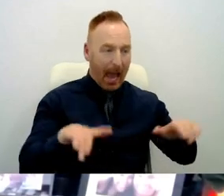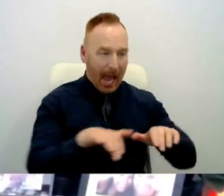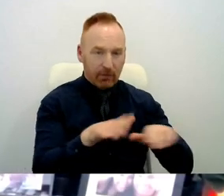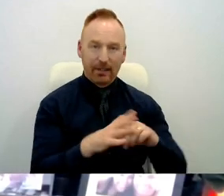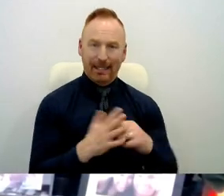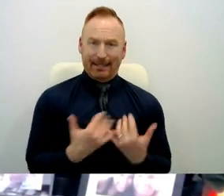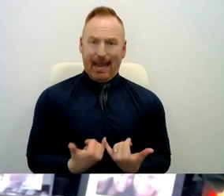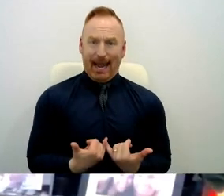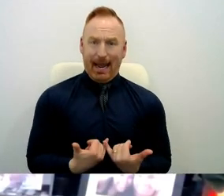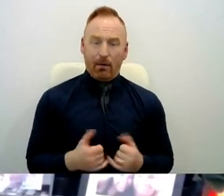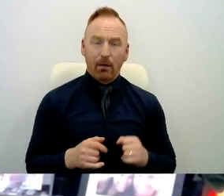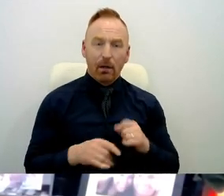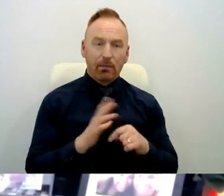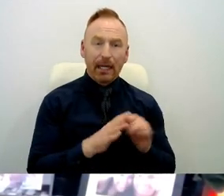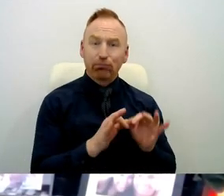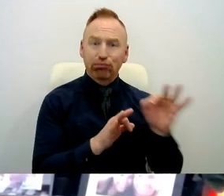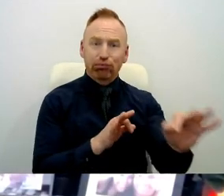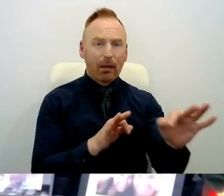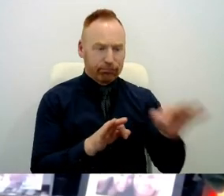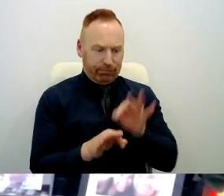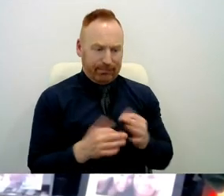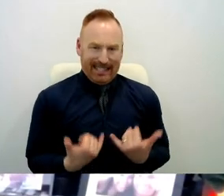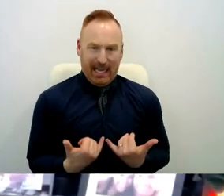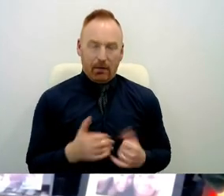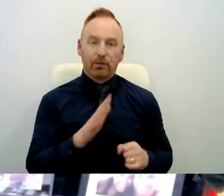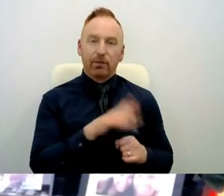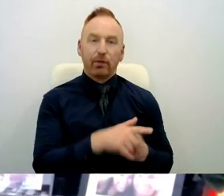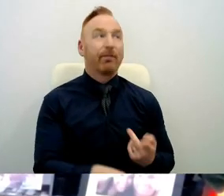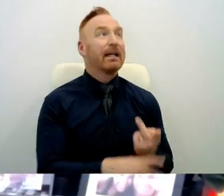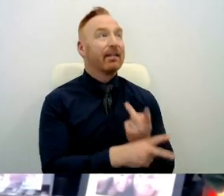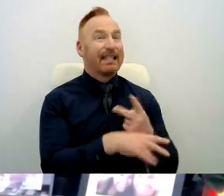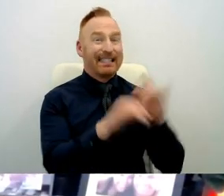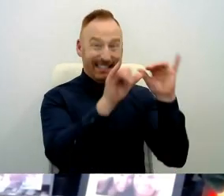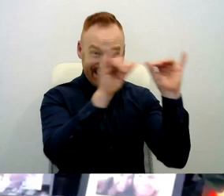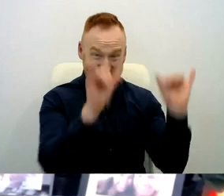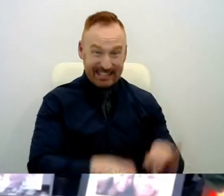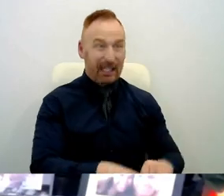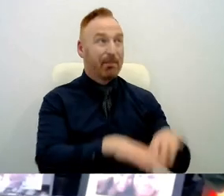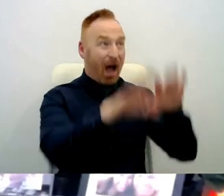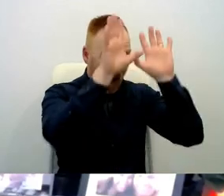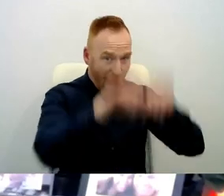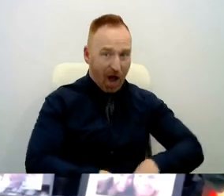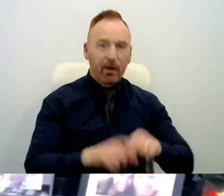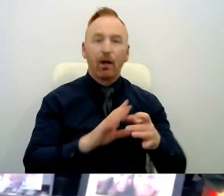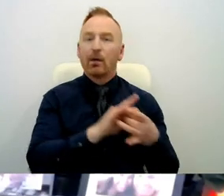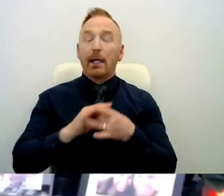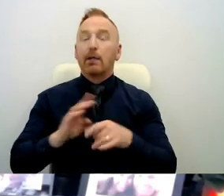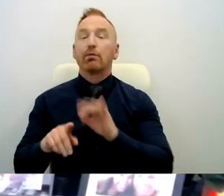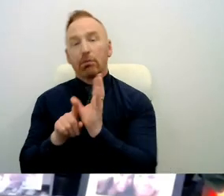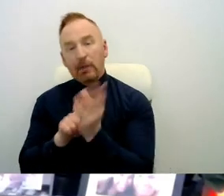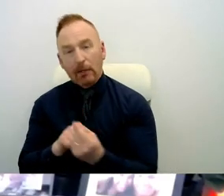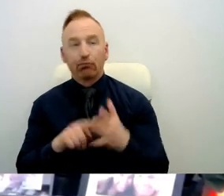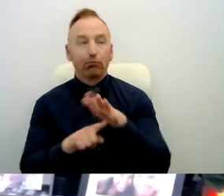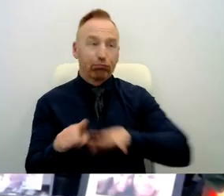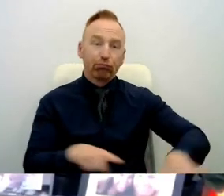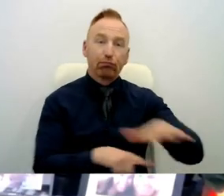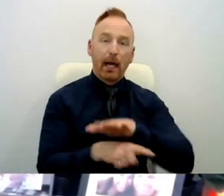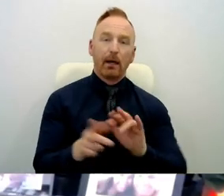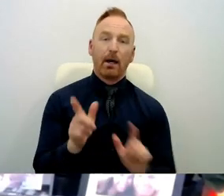with urgency, working to disrupt and dismantle what is so harmful to our culture, our society, and our